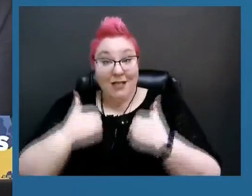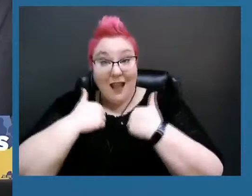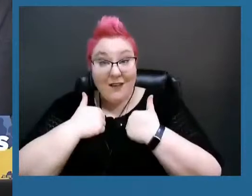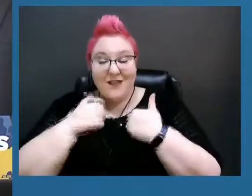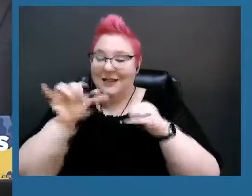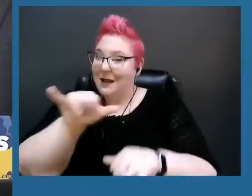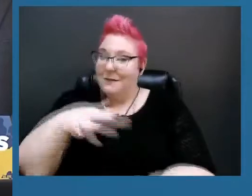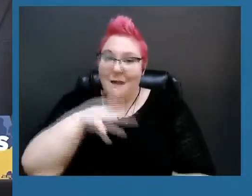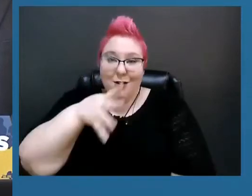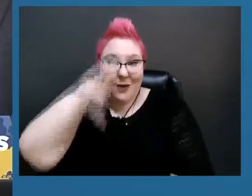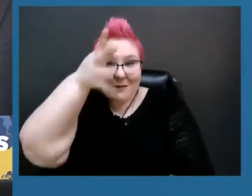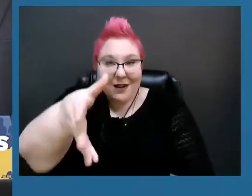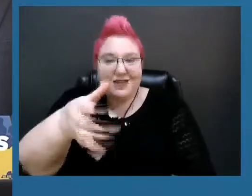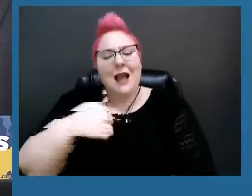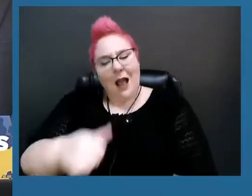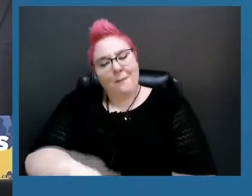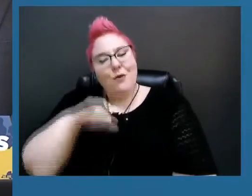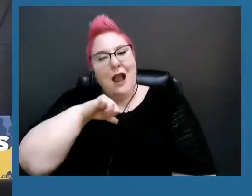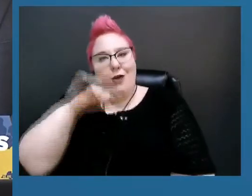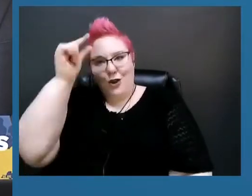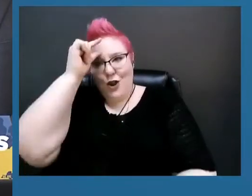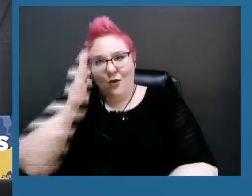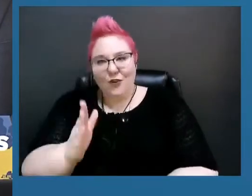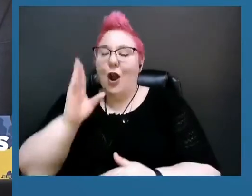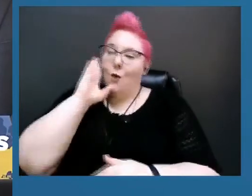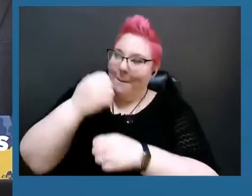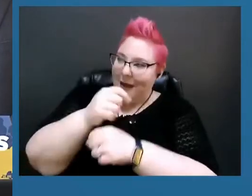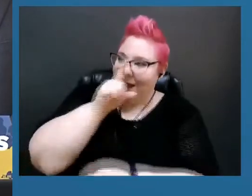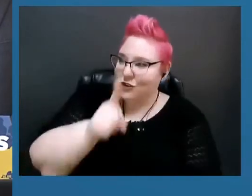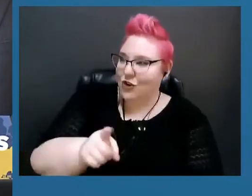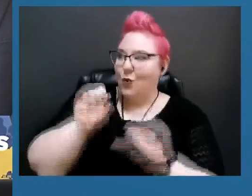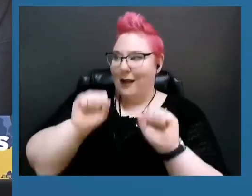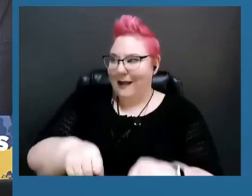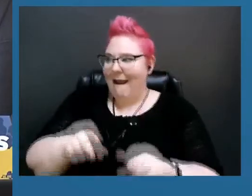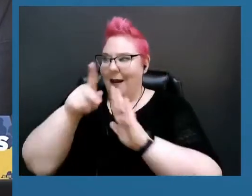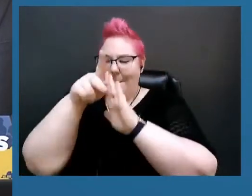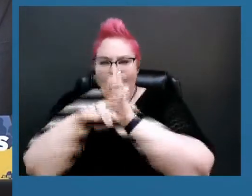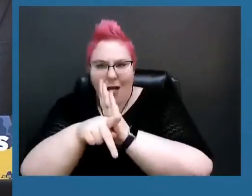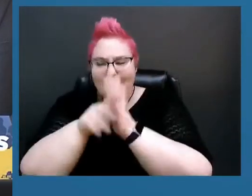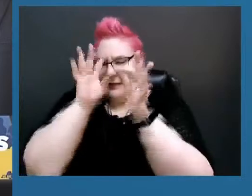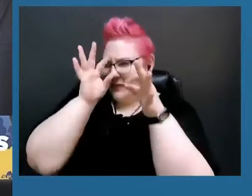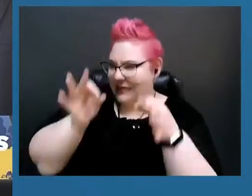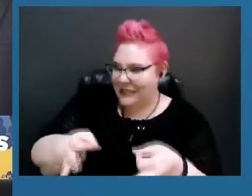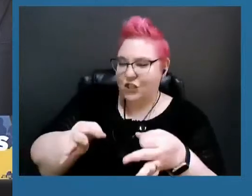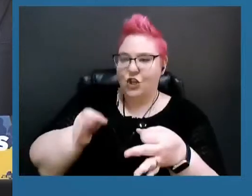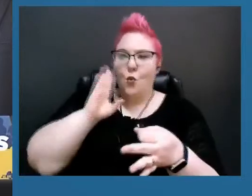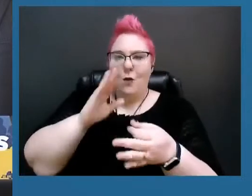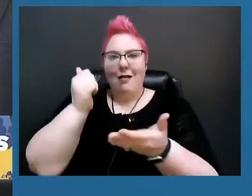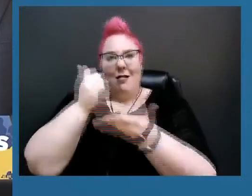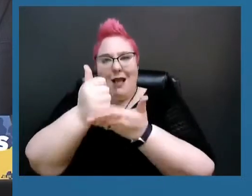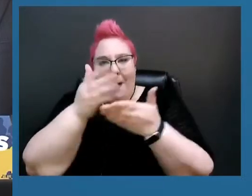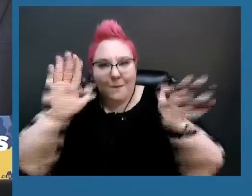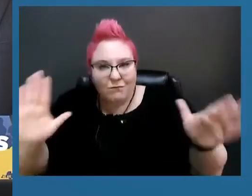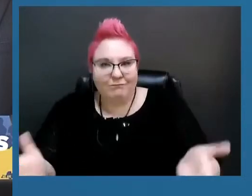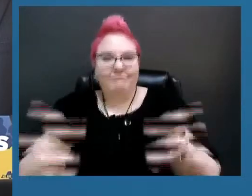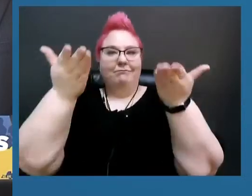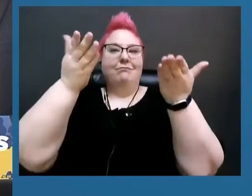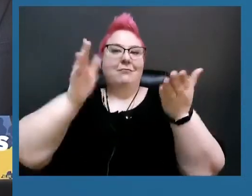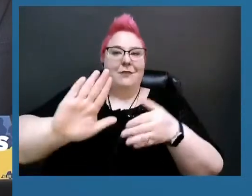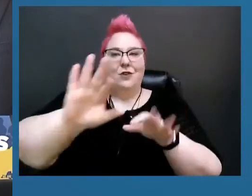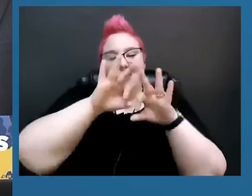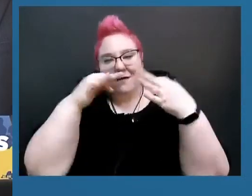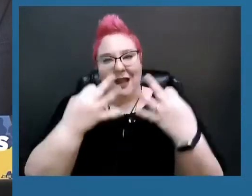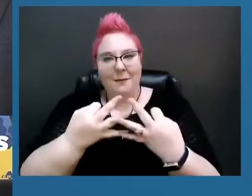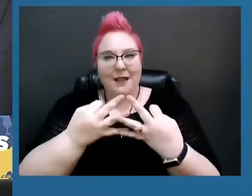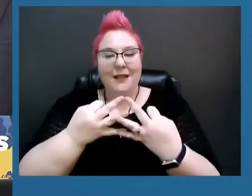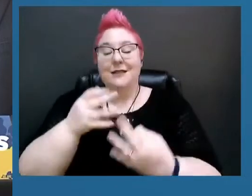governor. I'll keep making sure that we can find policies and decisions that are going to help lift you up and your families, because